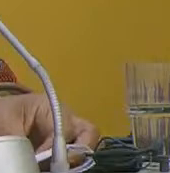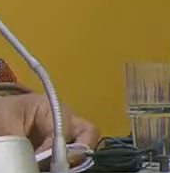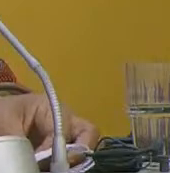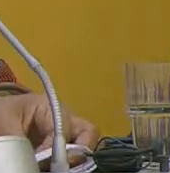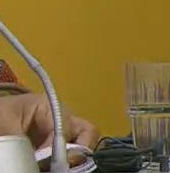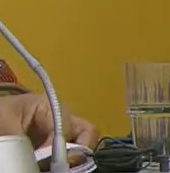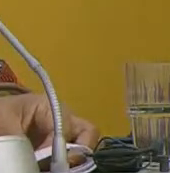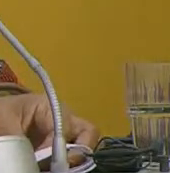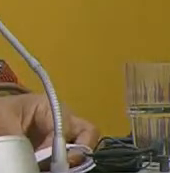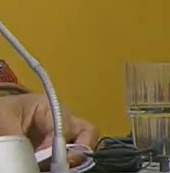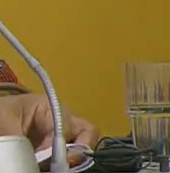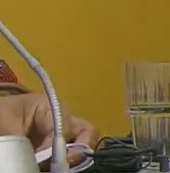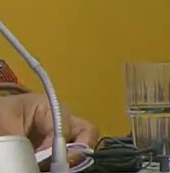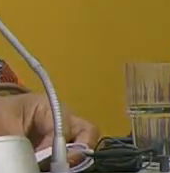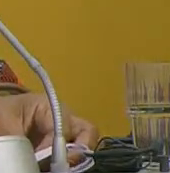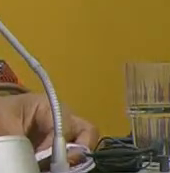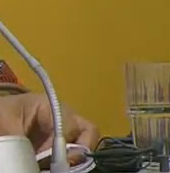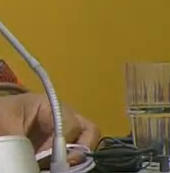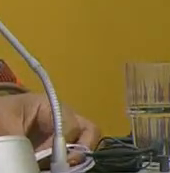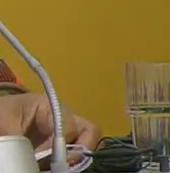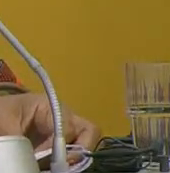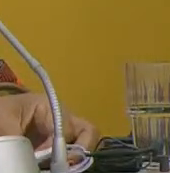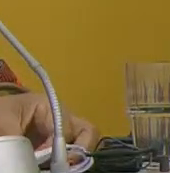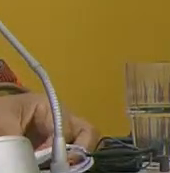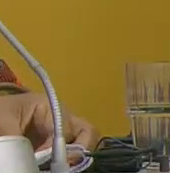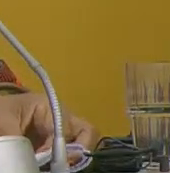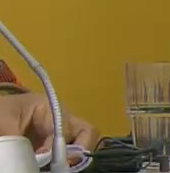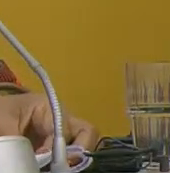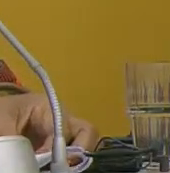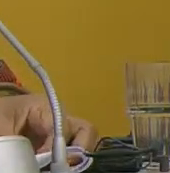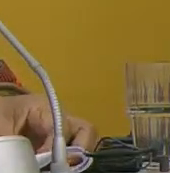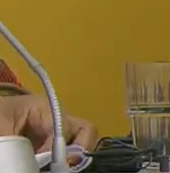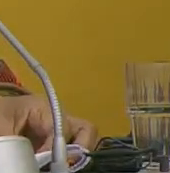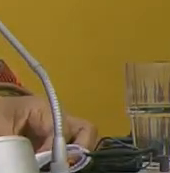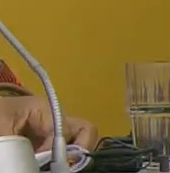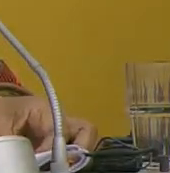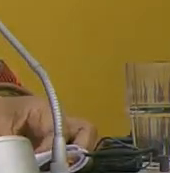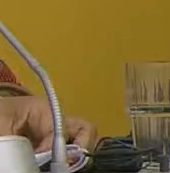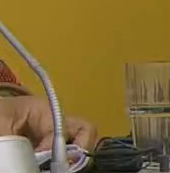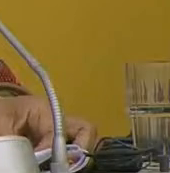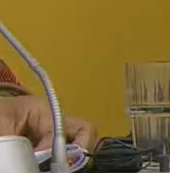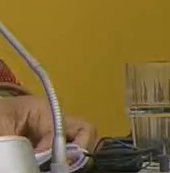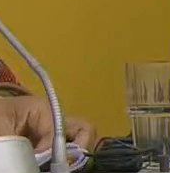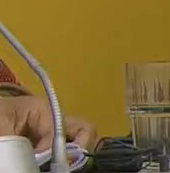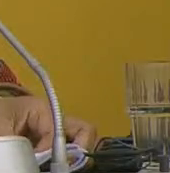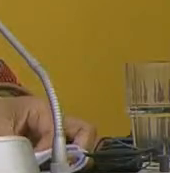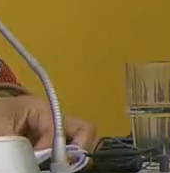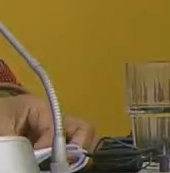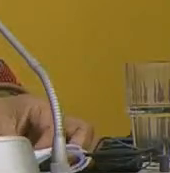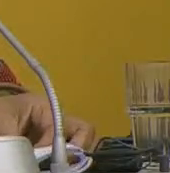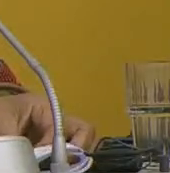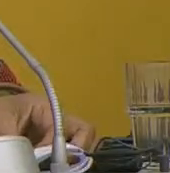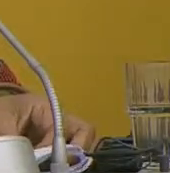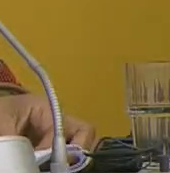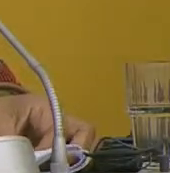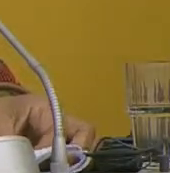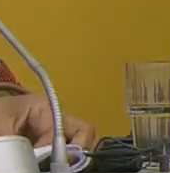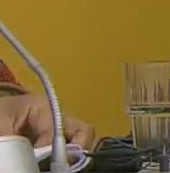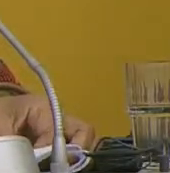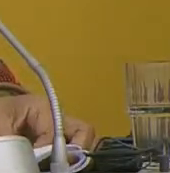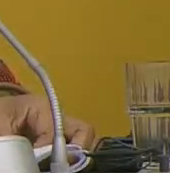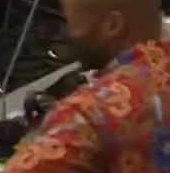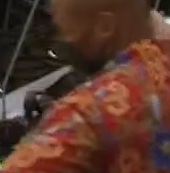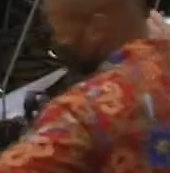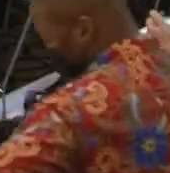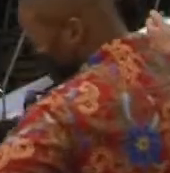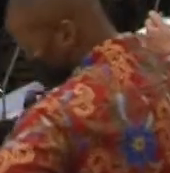The Honorable, sorry, Mr. President, there's a point of order there. The Honorable Kwahube. Thank you, Speaker. Just to